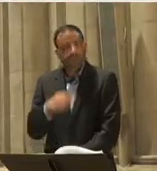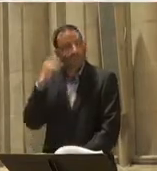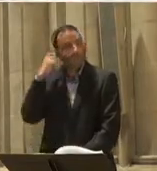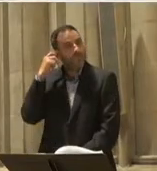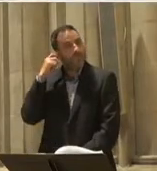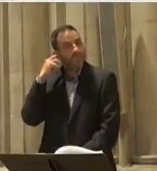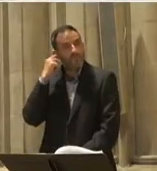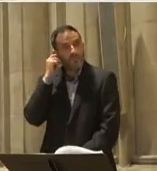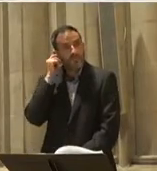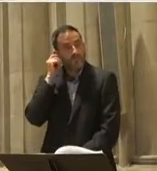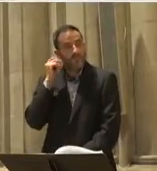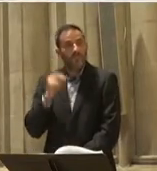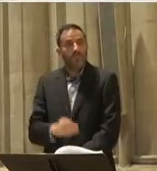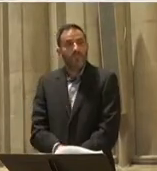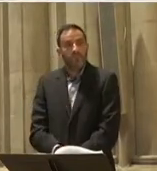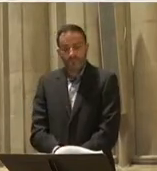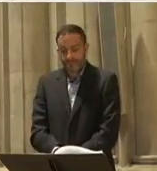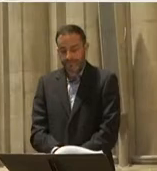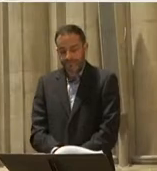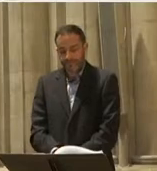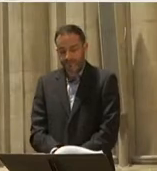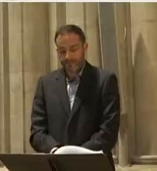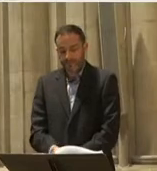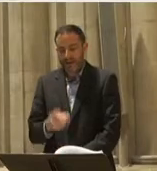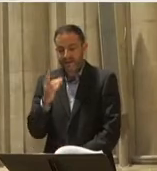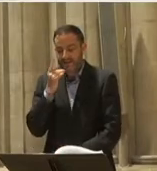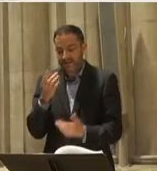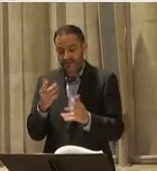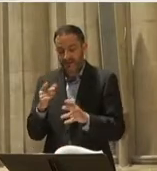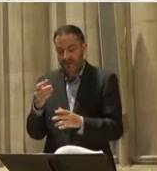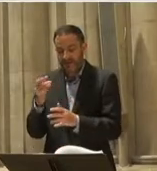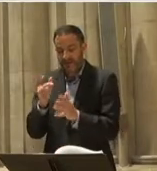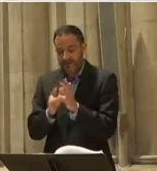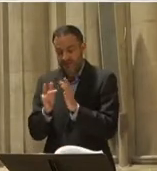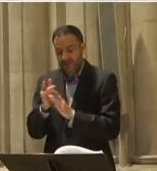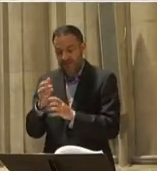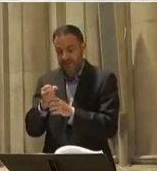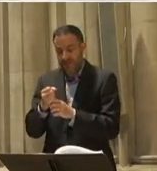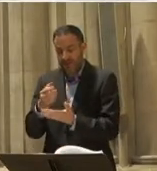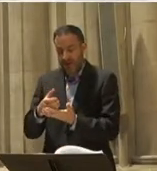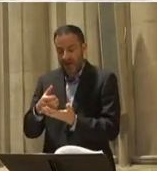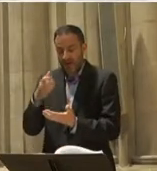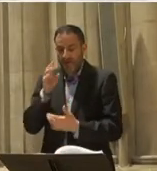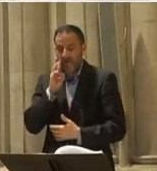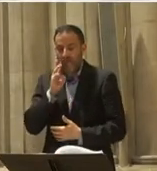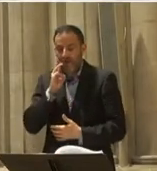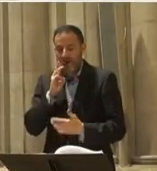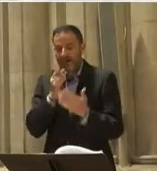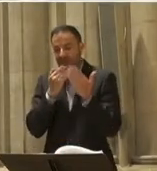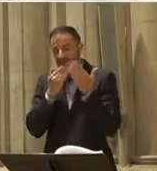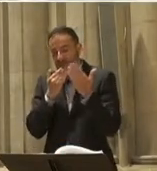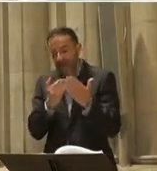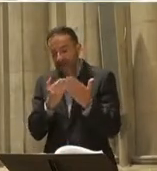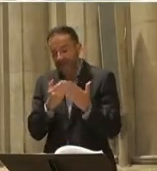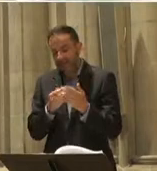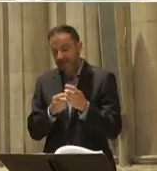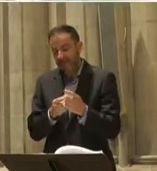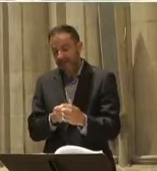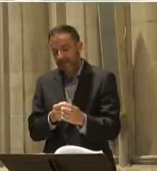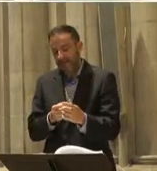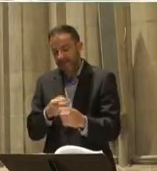As supper was ending, Jesus took the cup of wine. And when he had given thanks, he gave it to them and